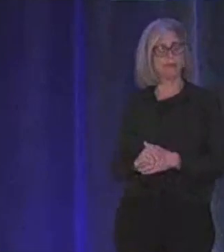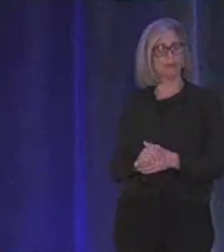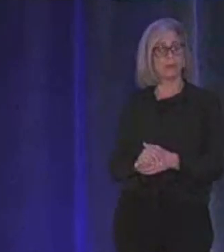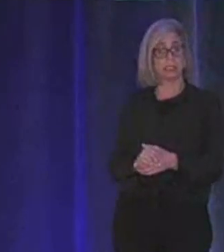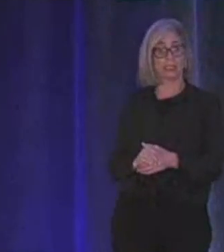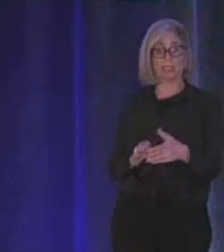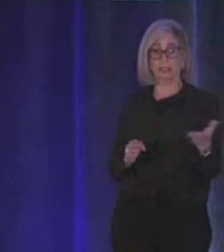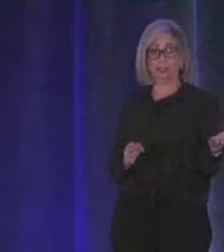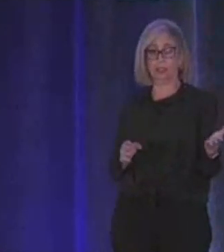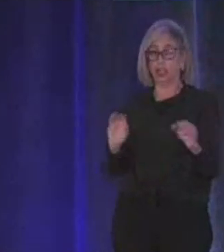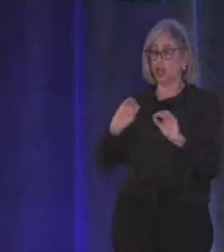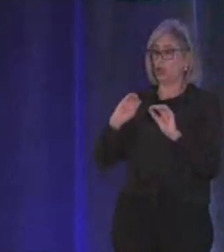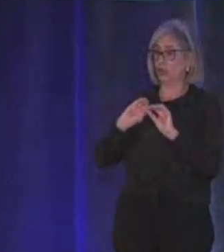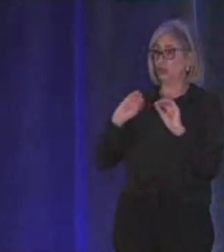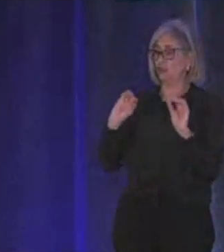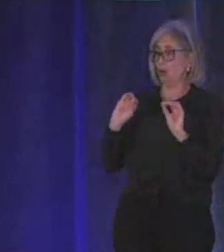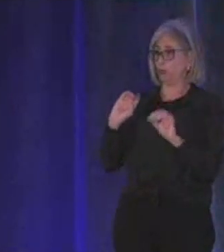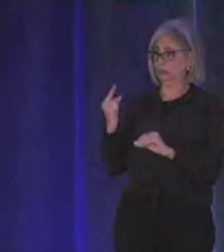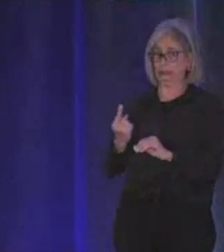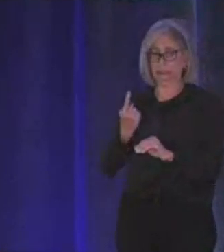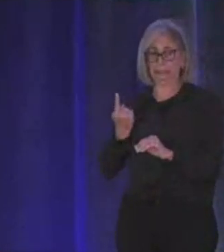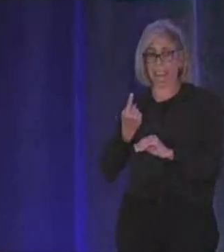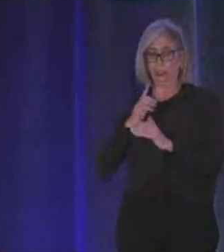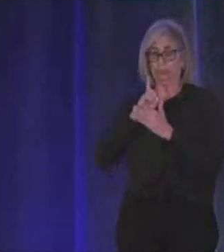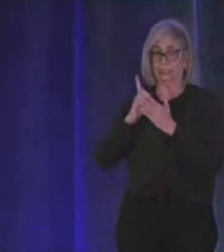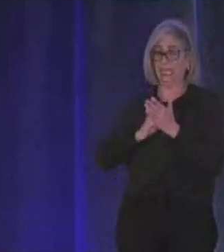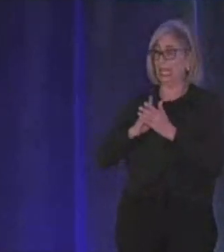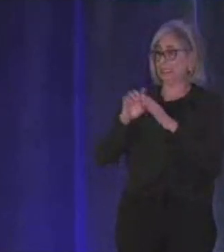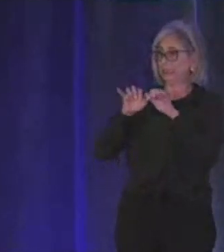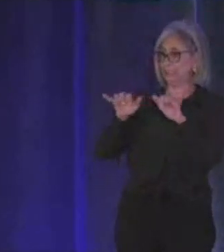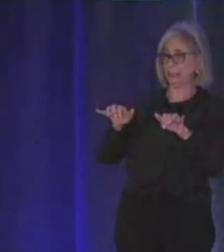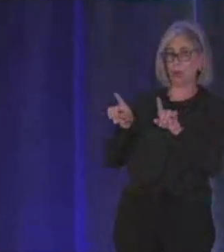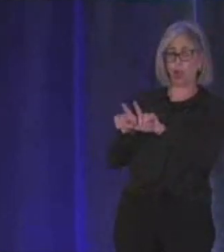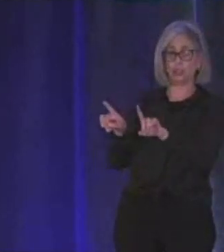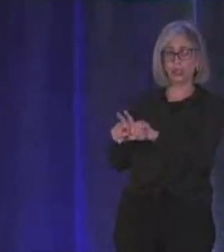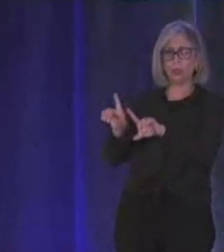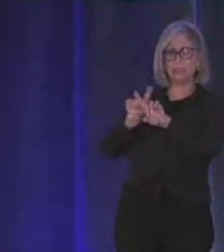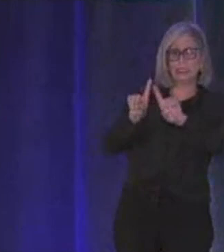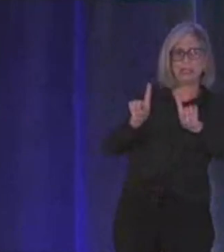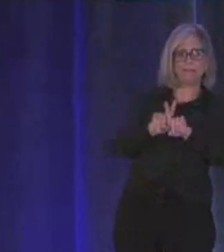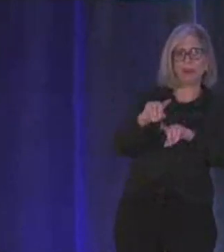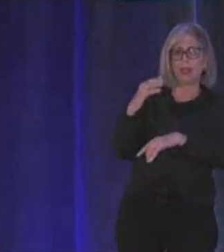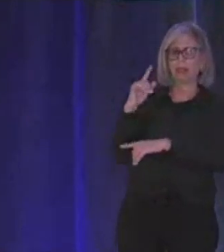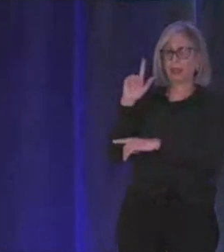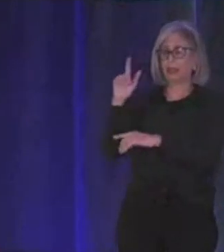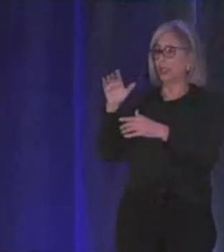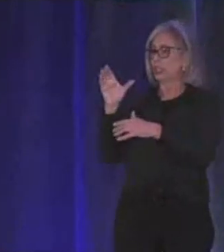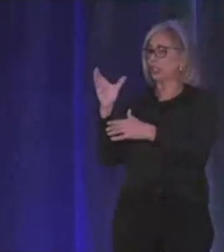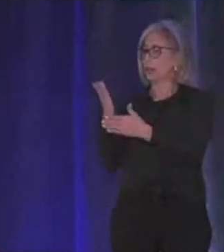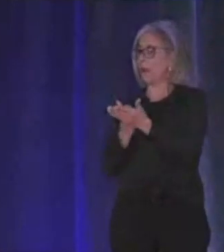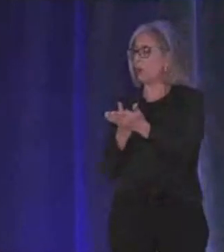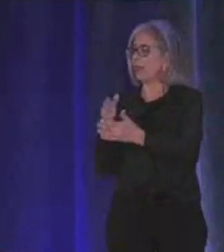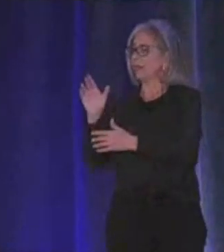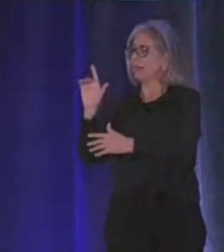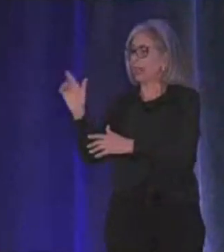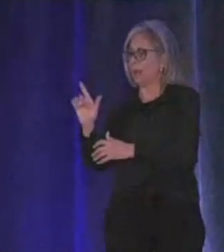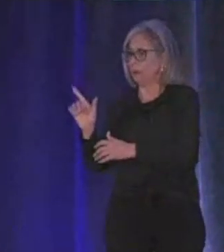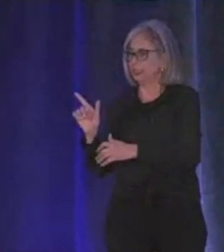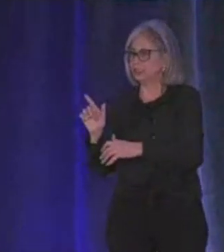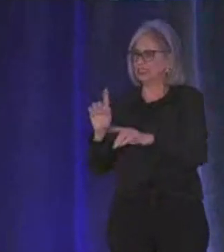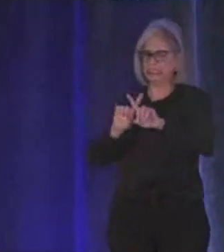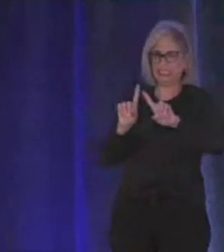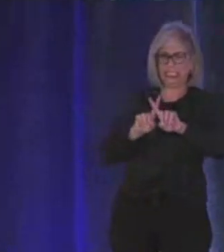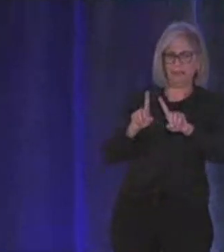So instead, no single design system, different component libraries. One team is using Material UI, another team is using Chakra.